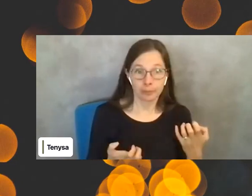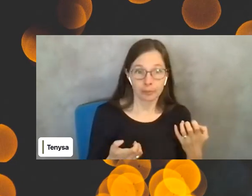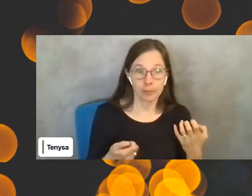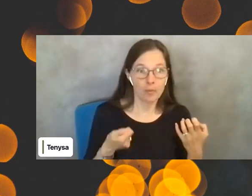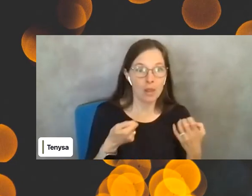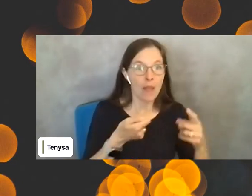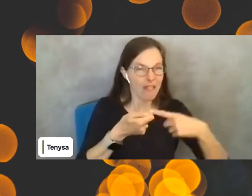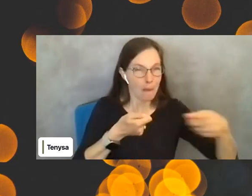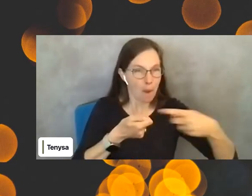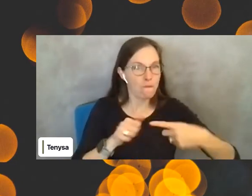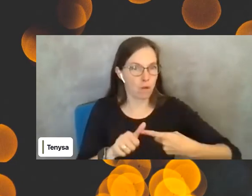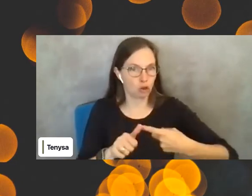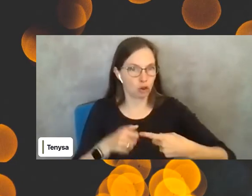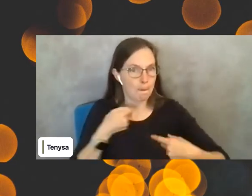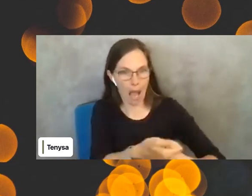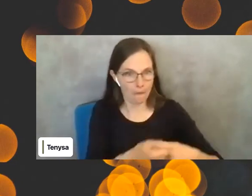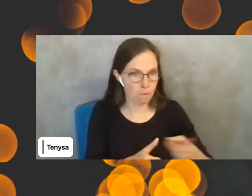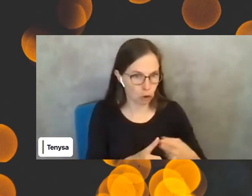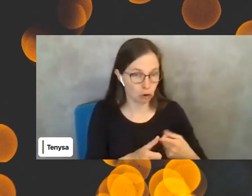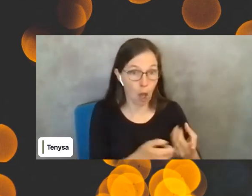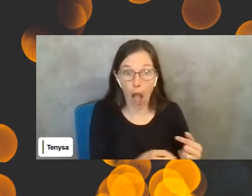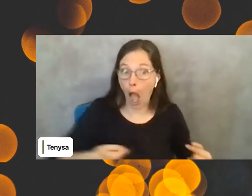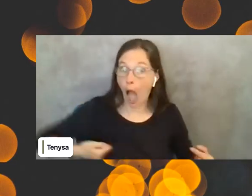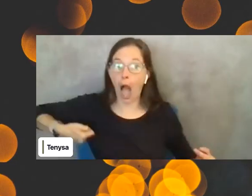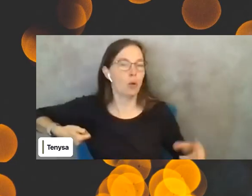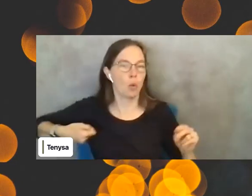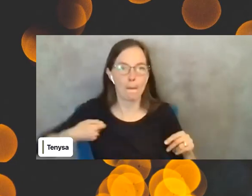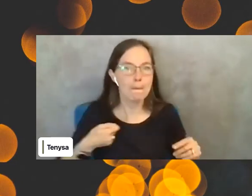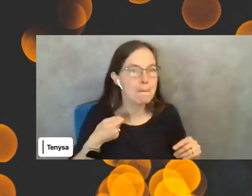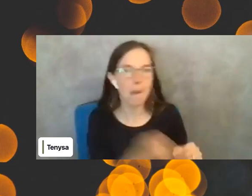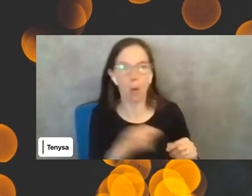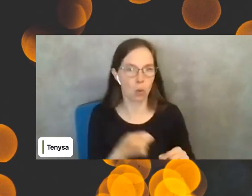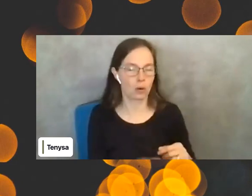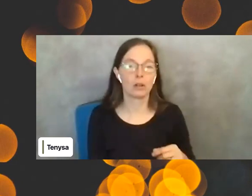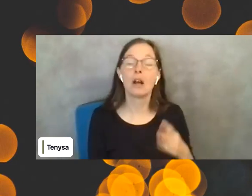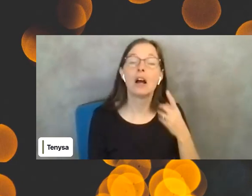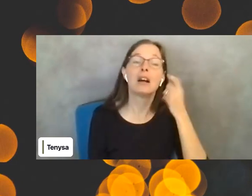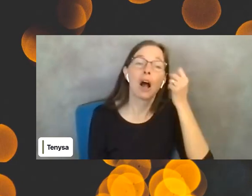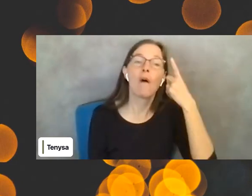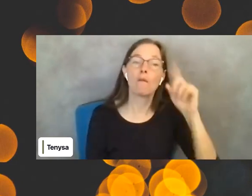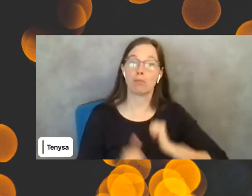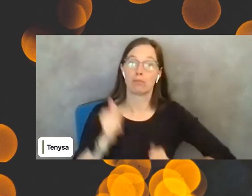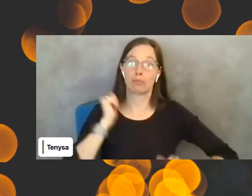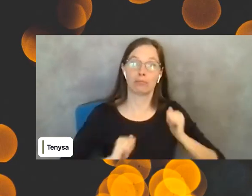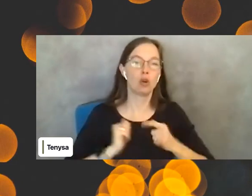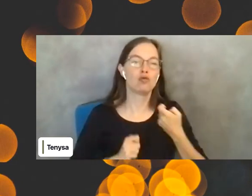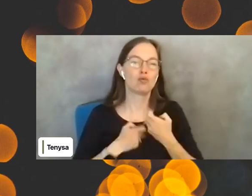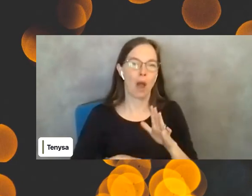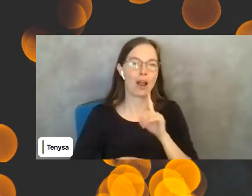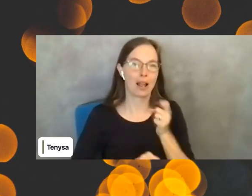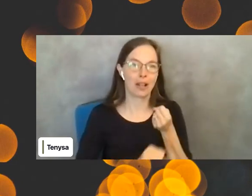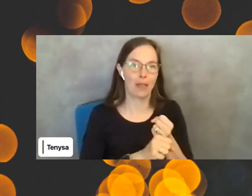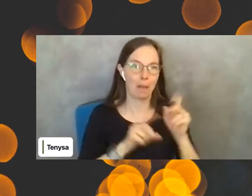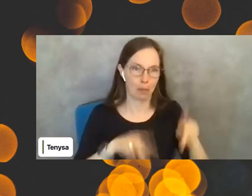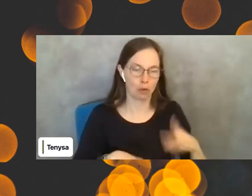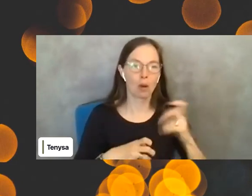first, you want to get that weapon in first. But for stunts, you don't want to actually hit your person. And you want to be really obvious about where